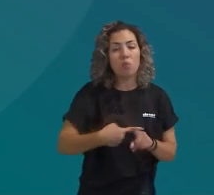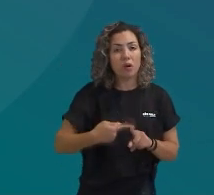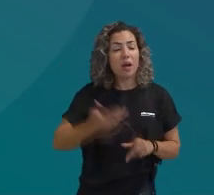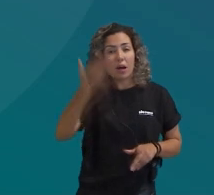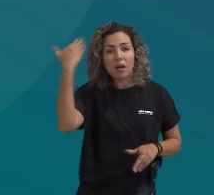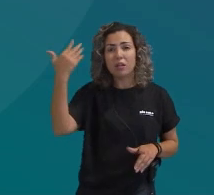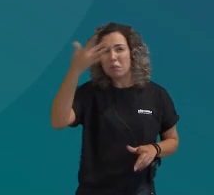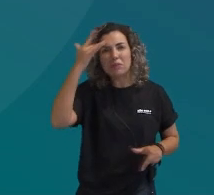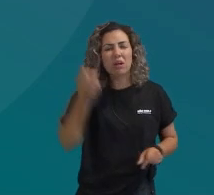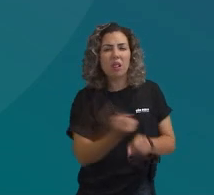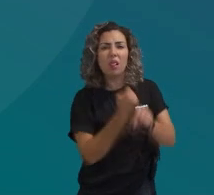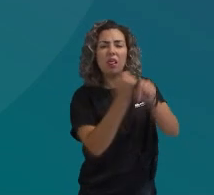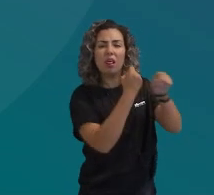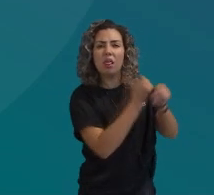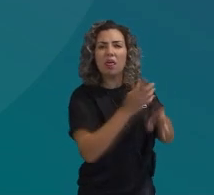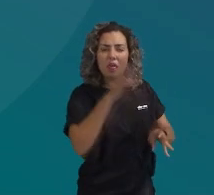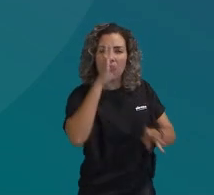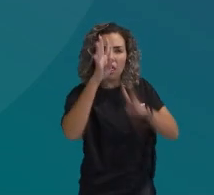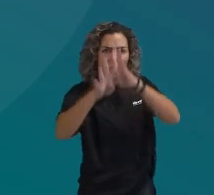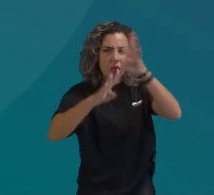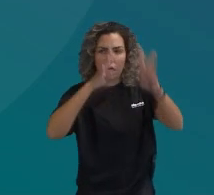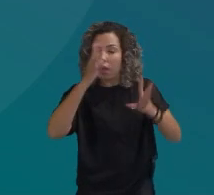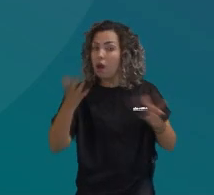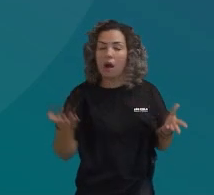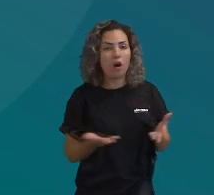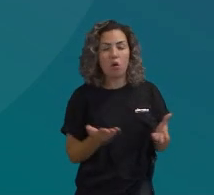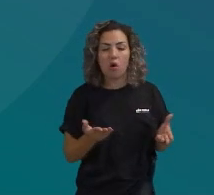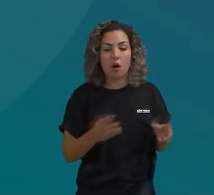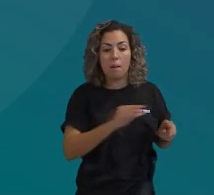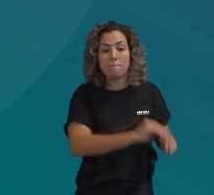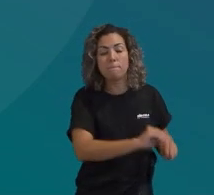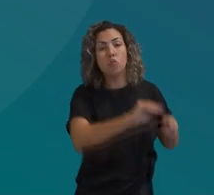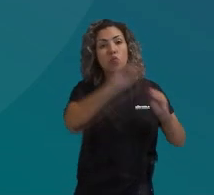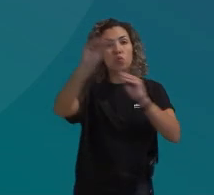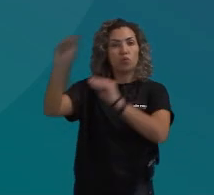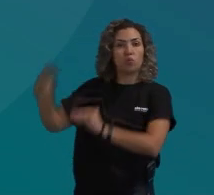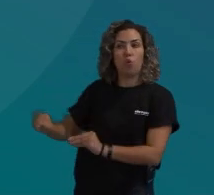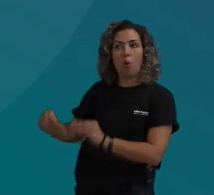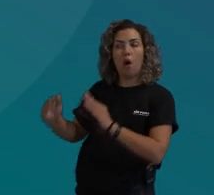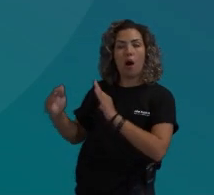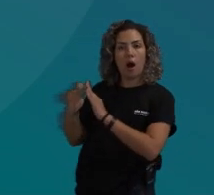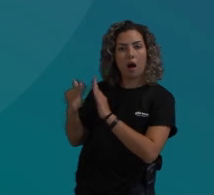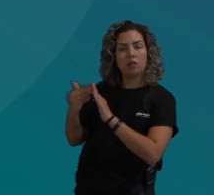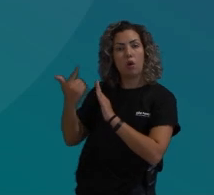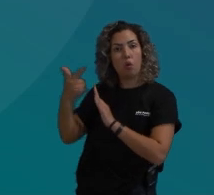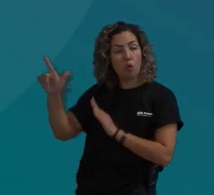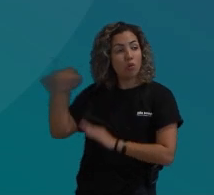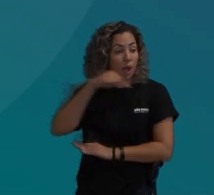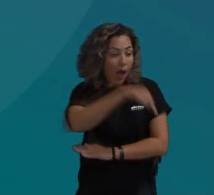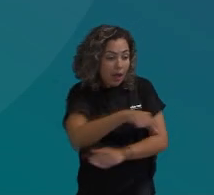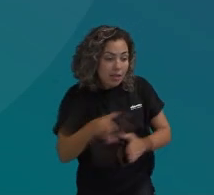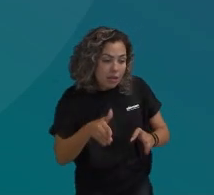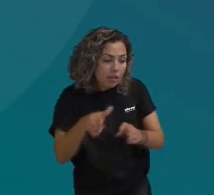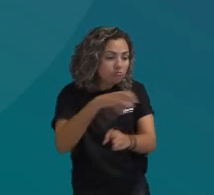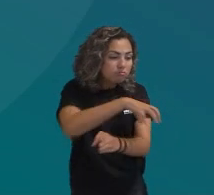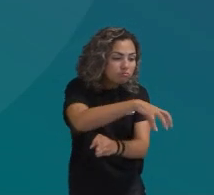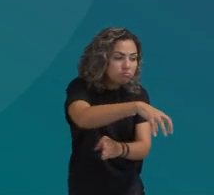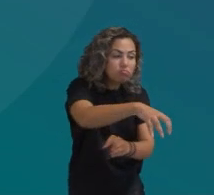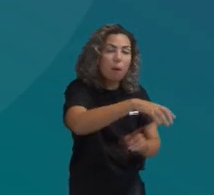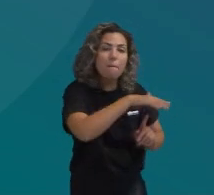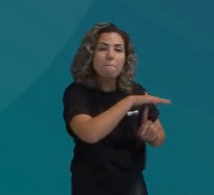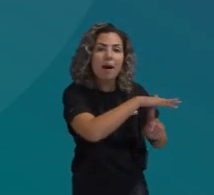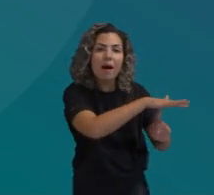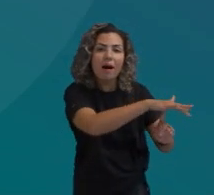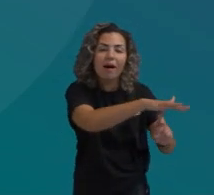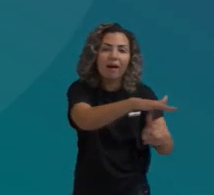and we have relocated these people, and we are now creating these linear parks to function as buffer zones